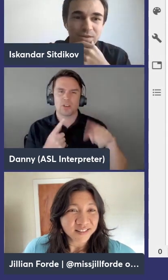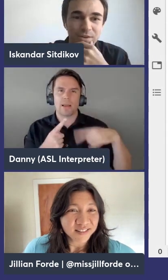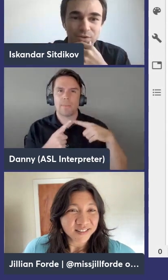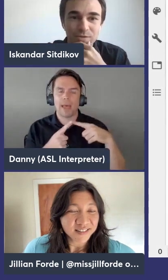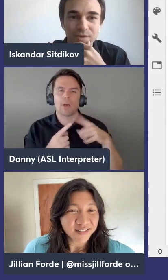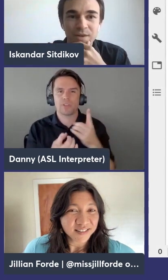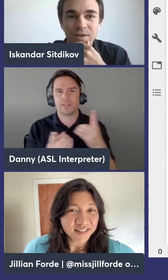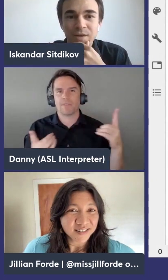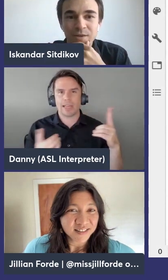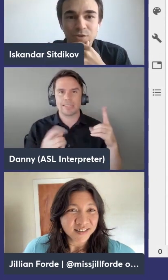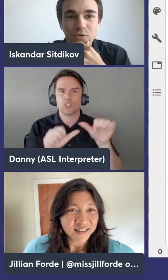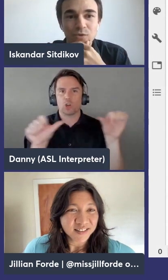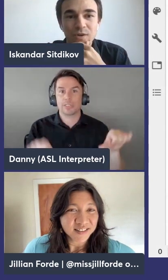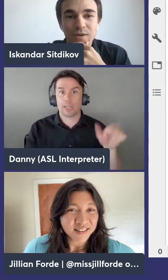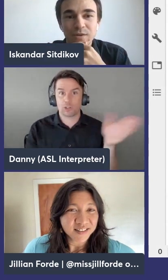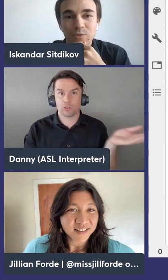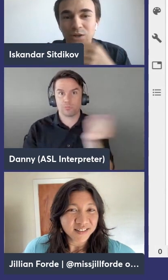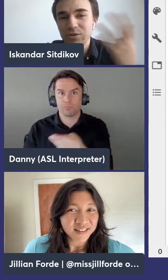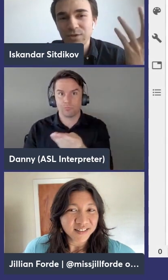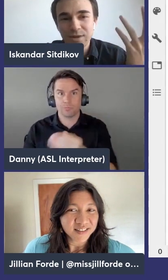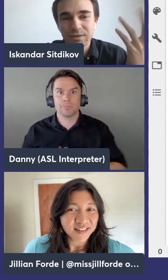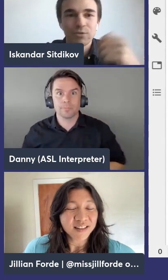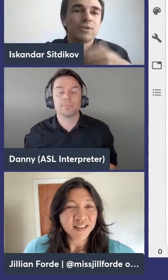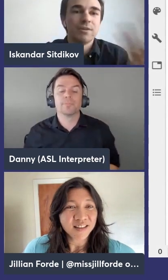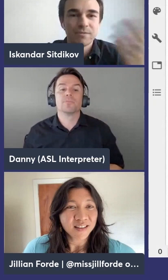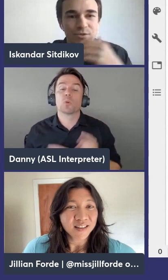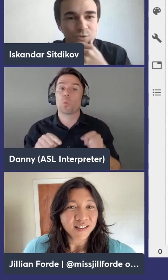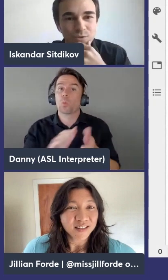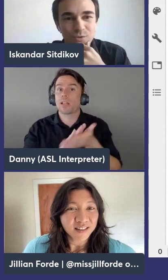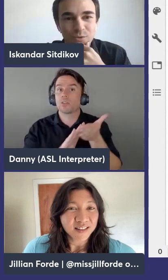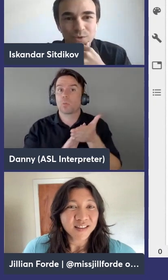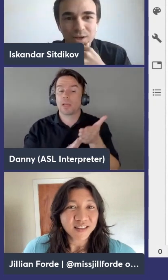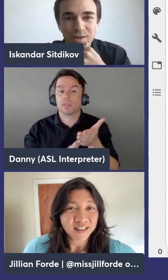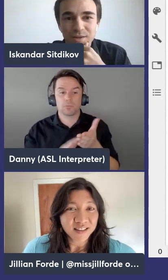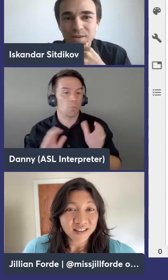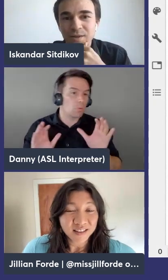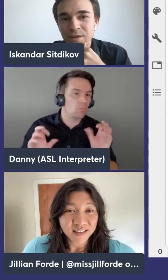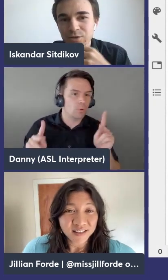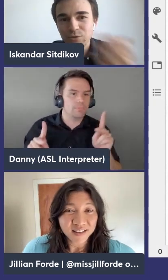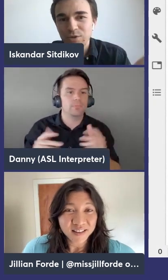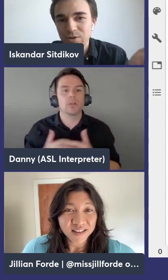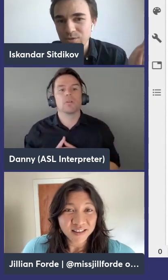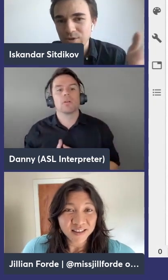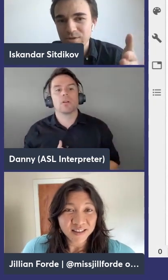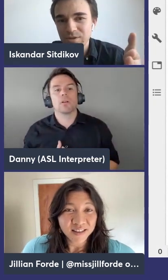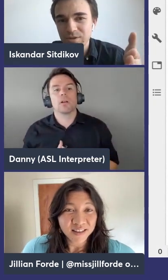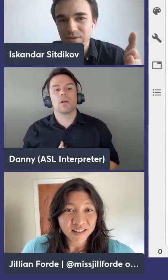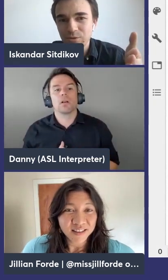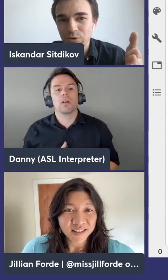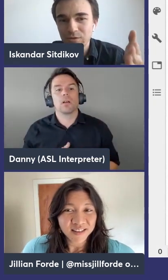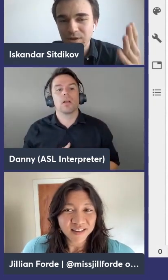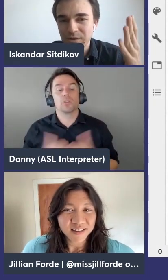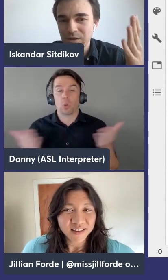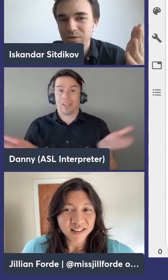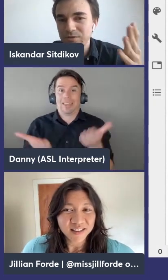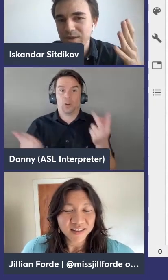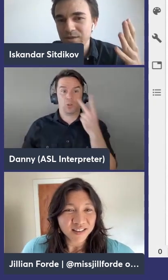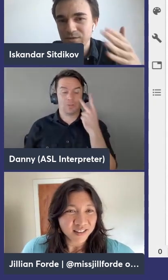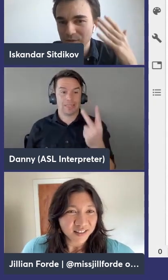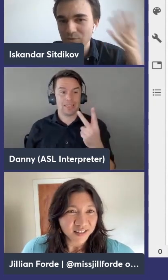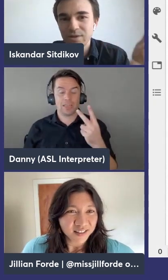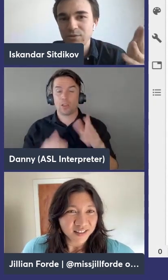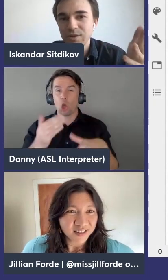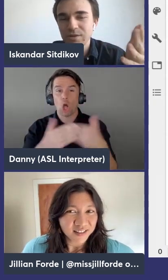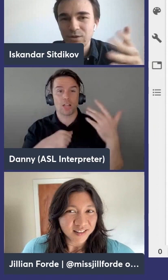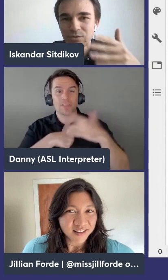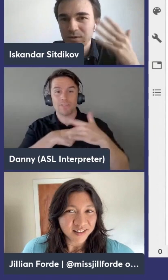devices architecture. So while it's running, okay, so we had it. So here you can see all of the available devices